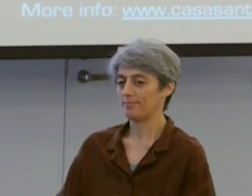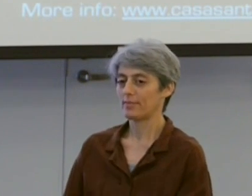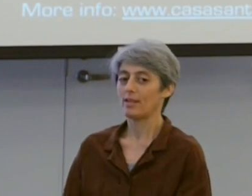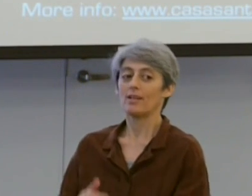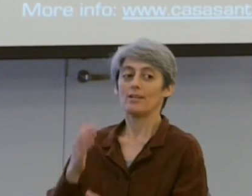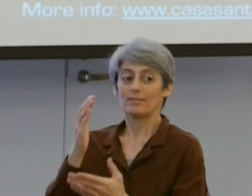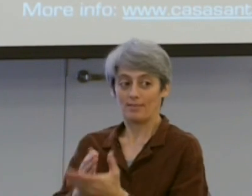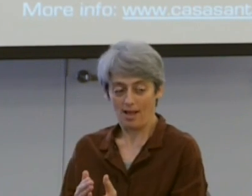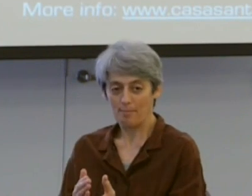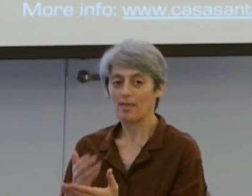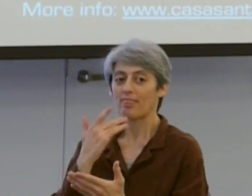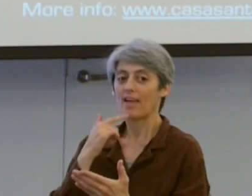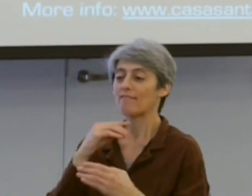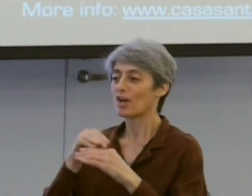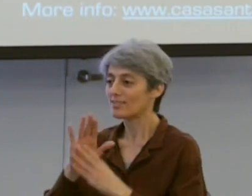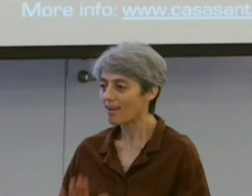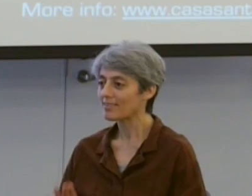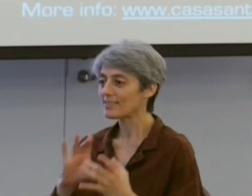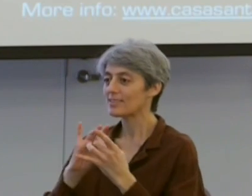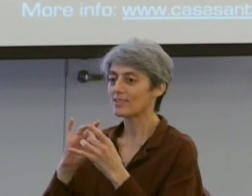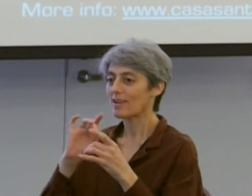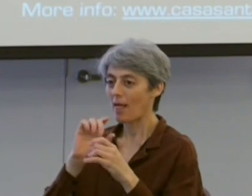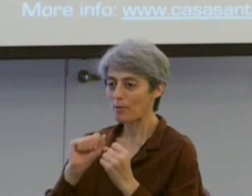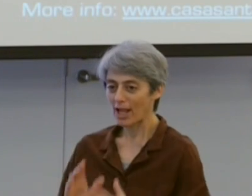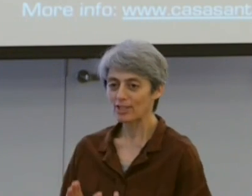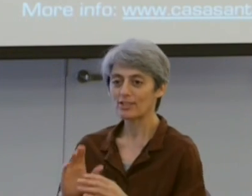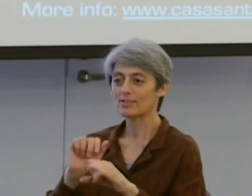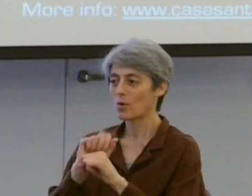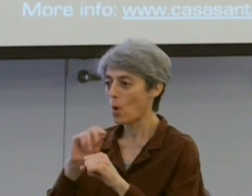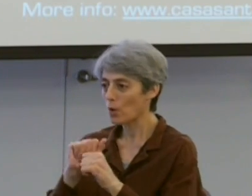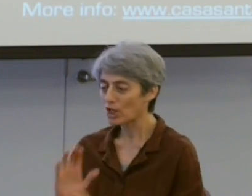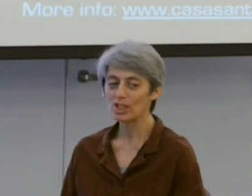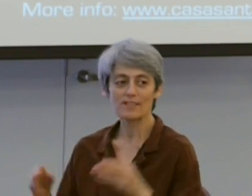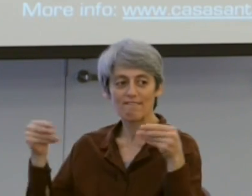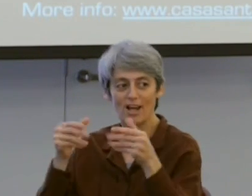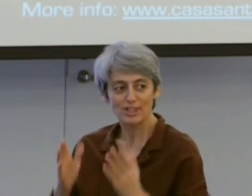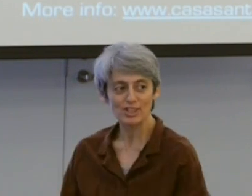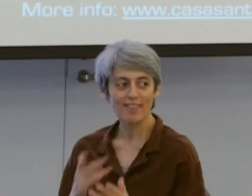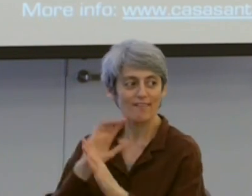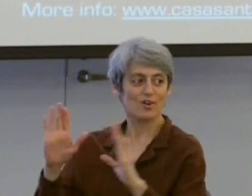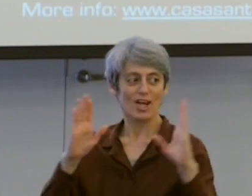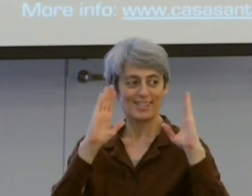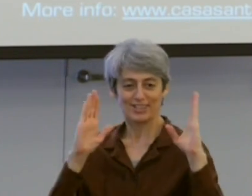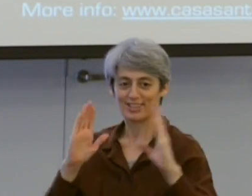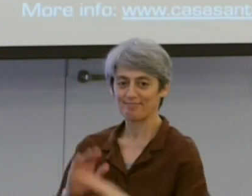and collaborators and the people who are doing this work and our funders, and I thank you all for your attention.